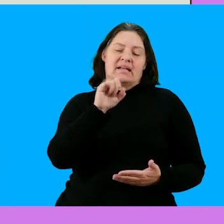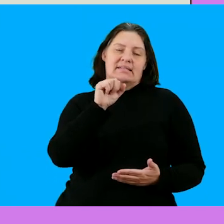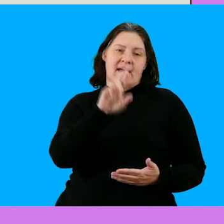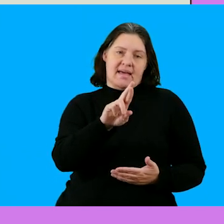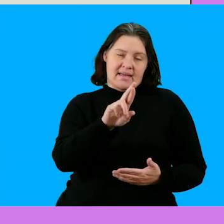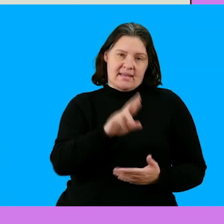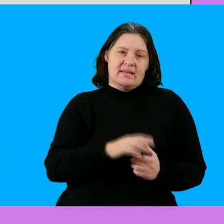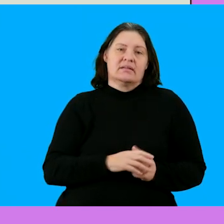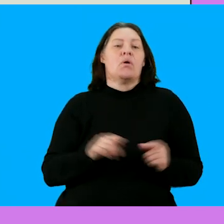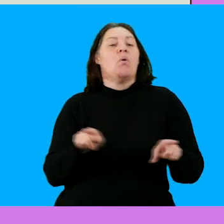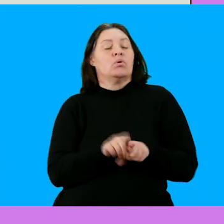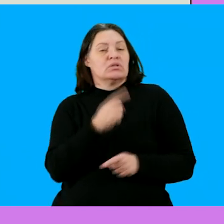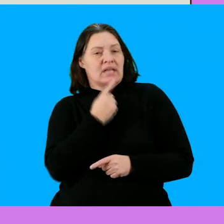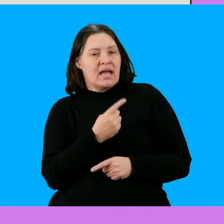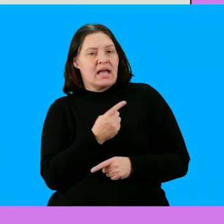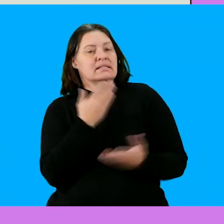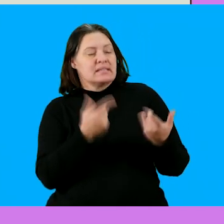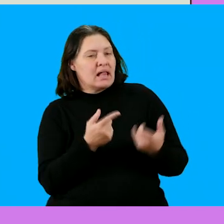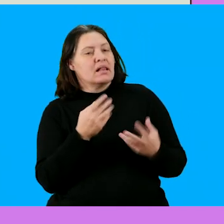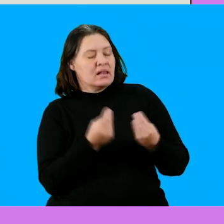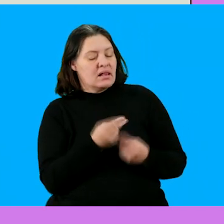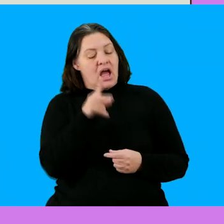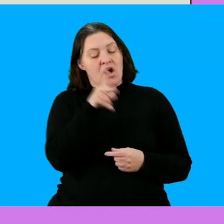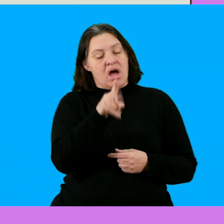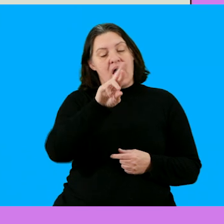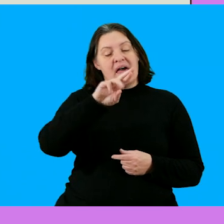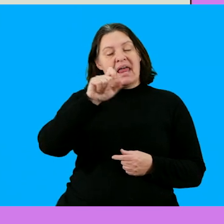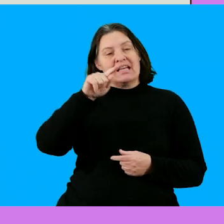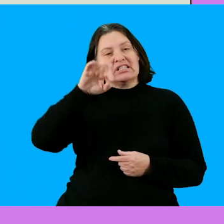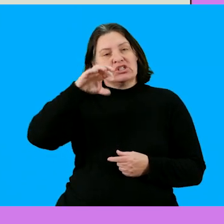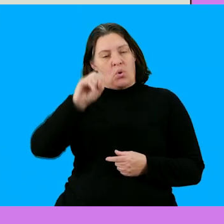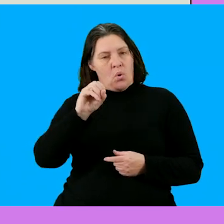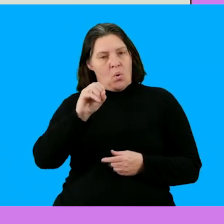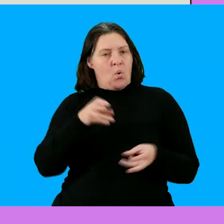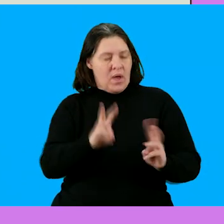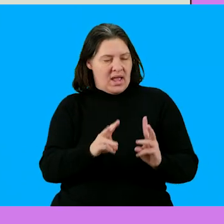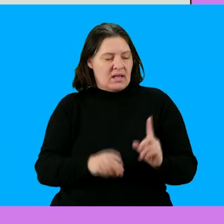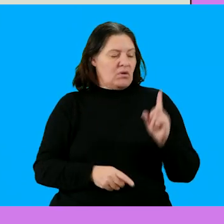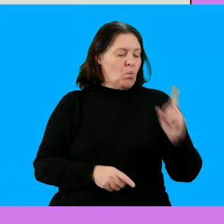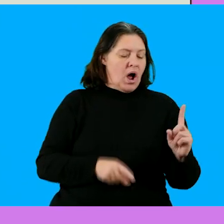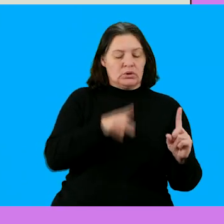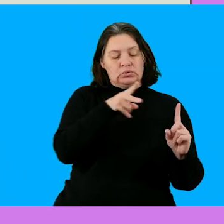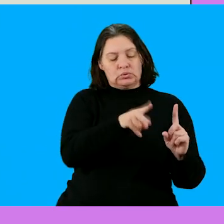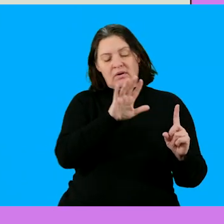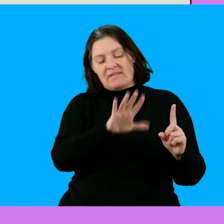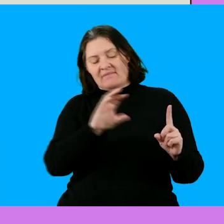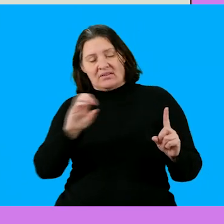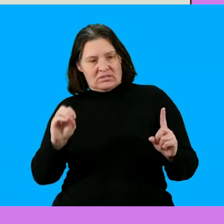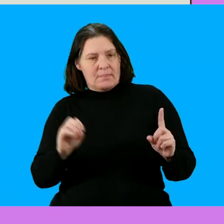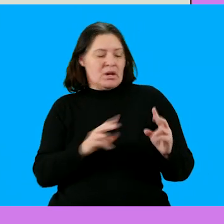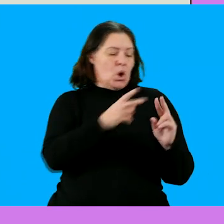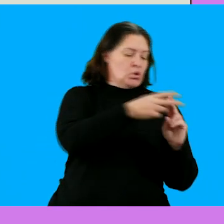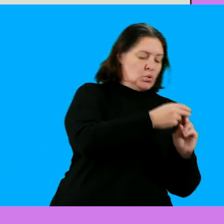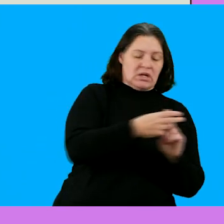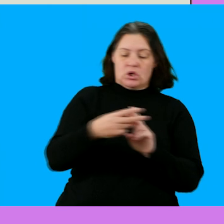scale factor. Okay? We also indicated that scales are written in ratio form, which implies that you are now